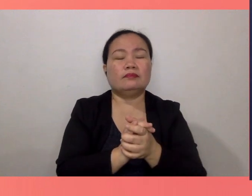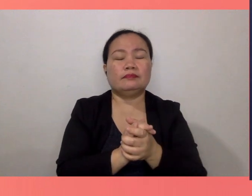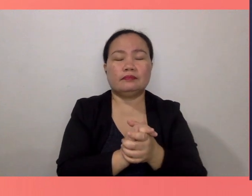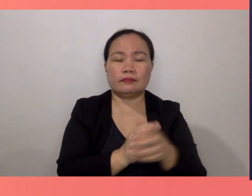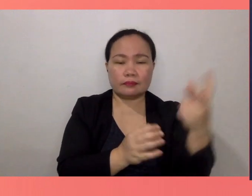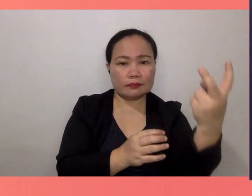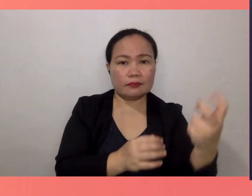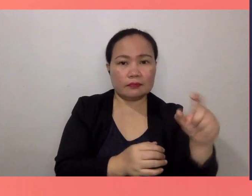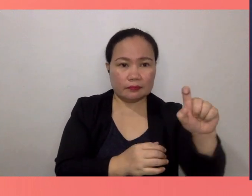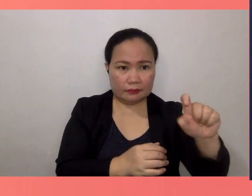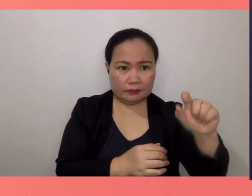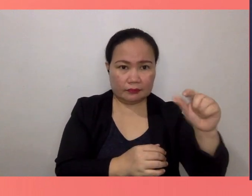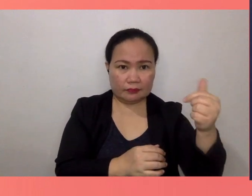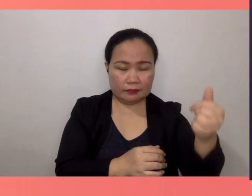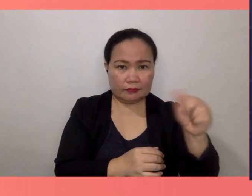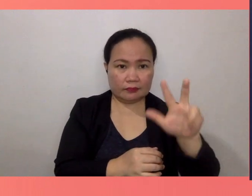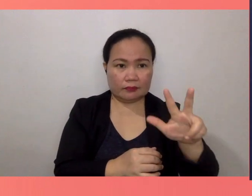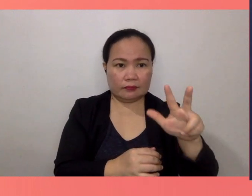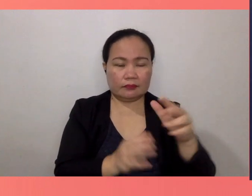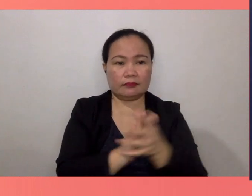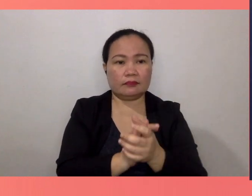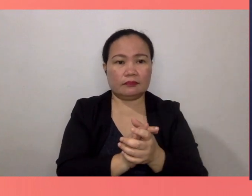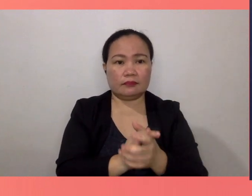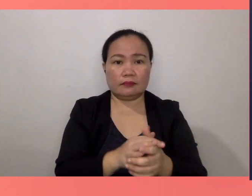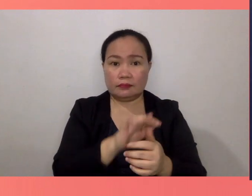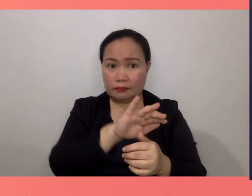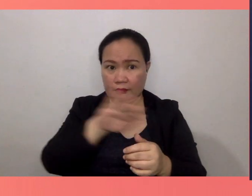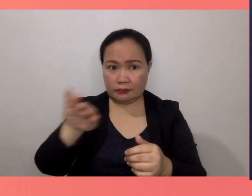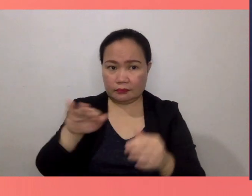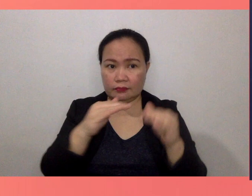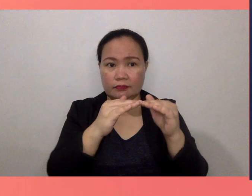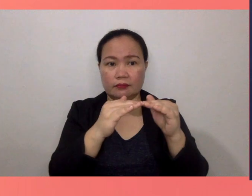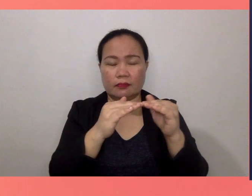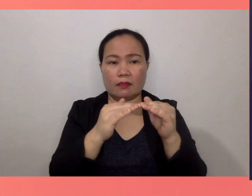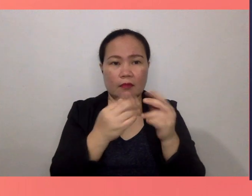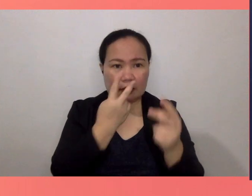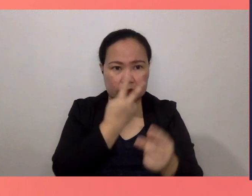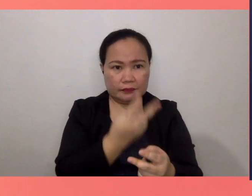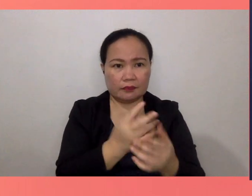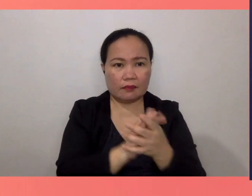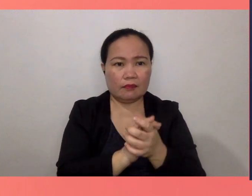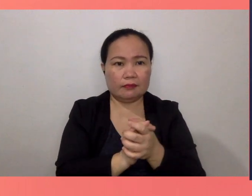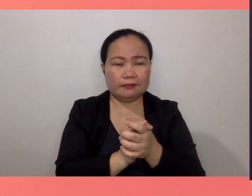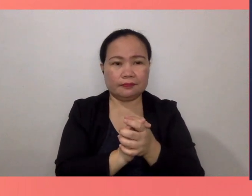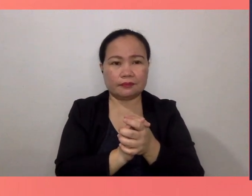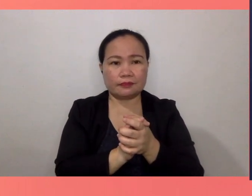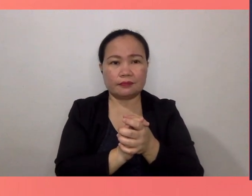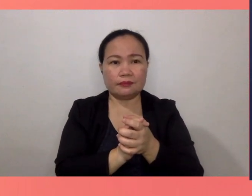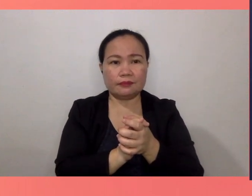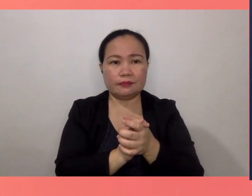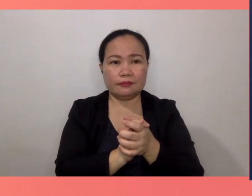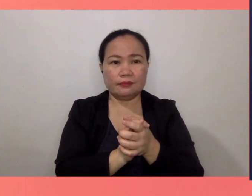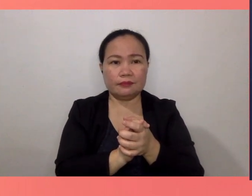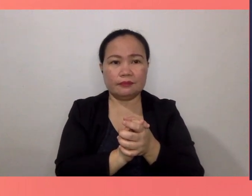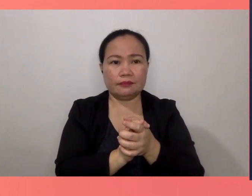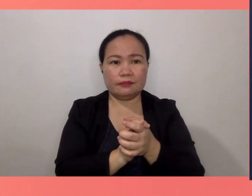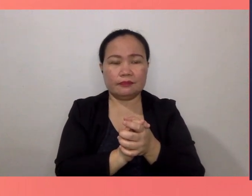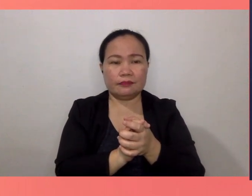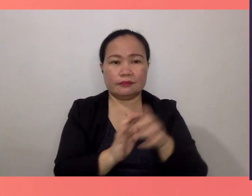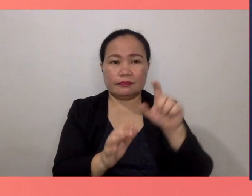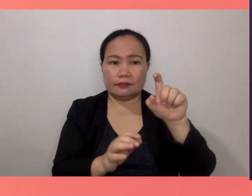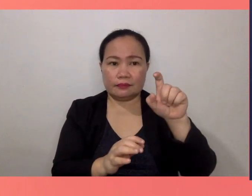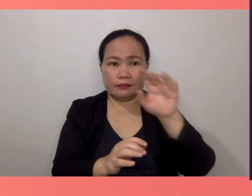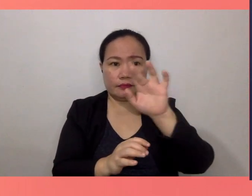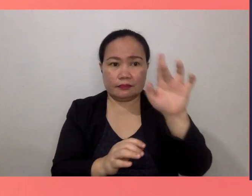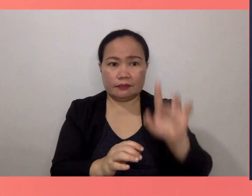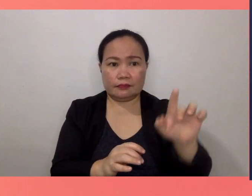x plus 3 na lang, no? And then, dito sa right side natin, pag titingnan natin sa right side nating class, meron tayong square root of